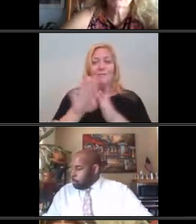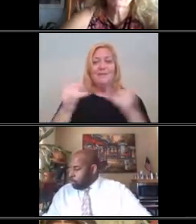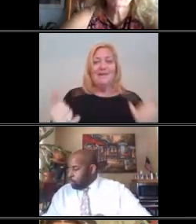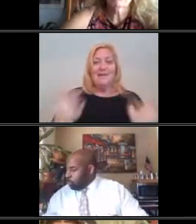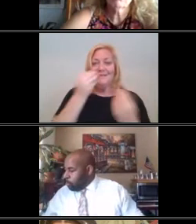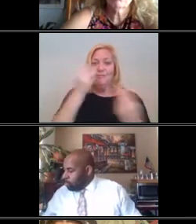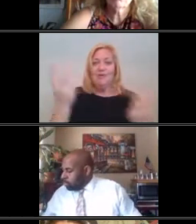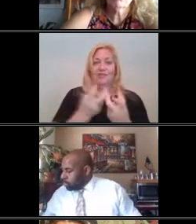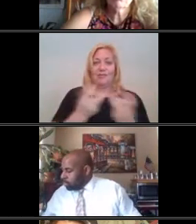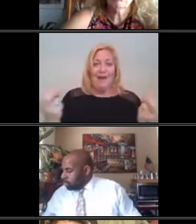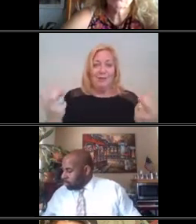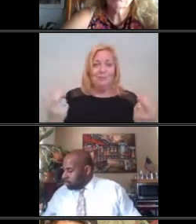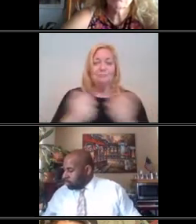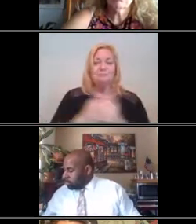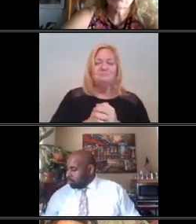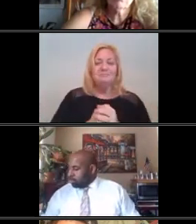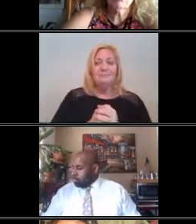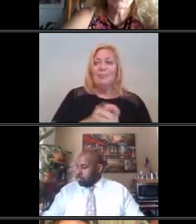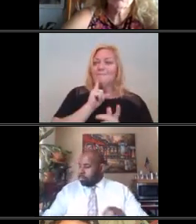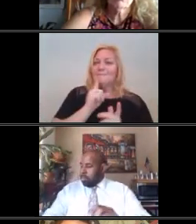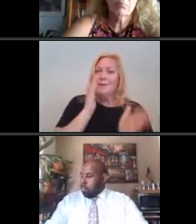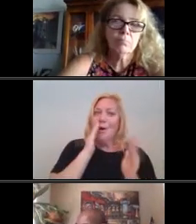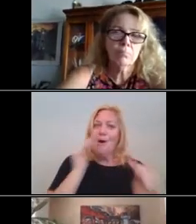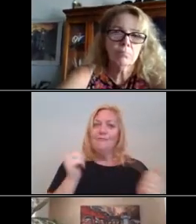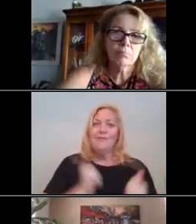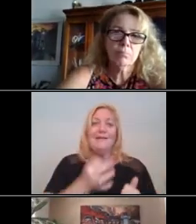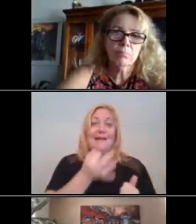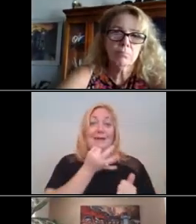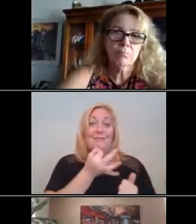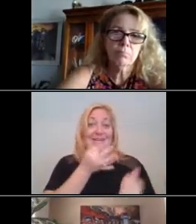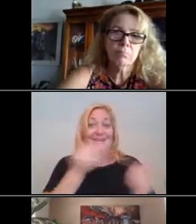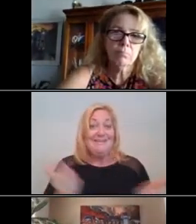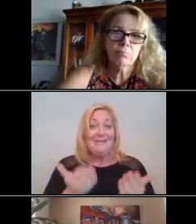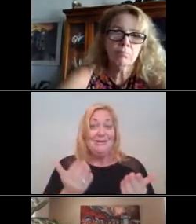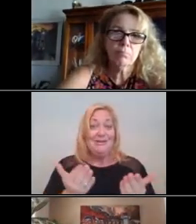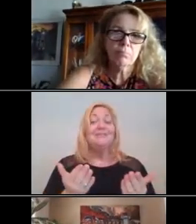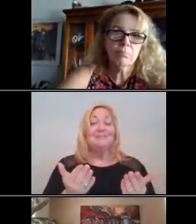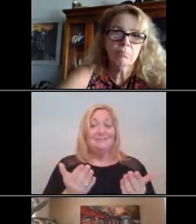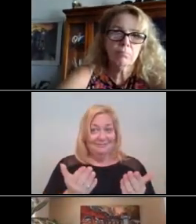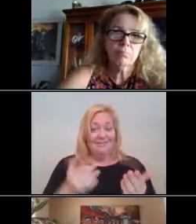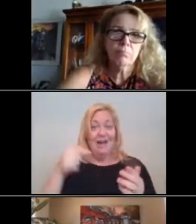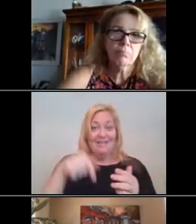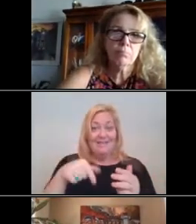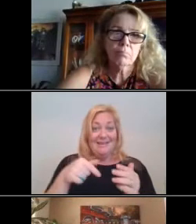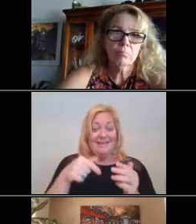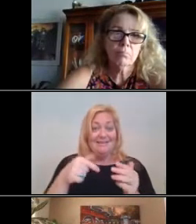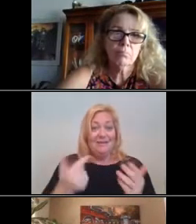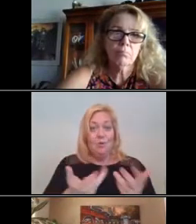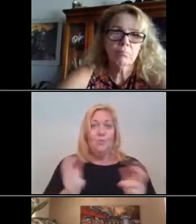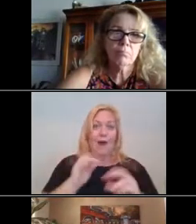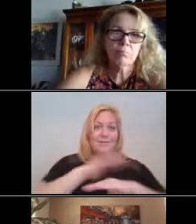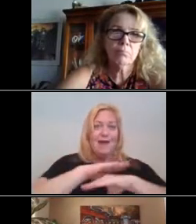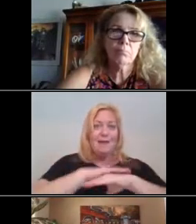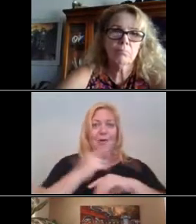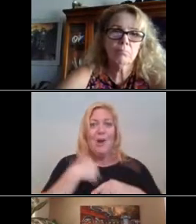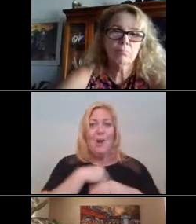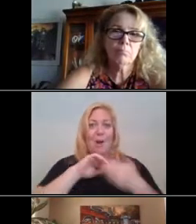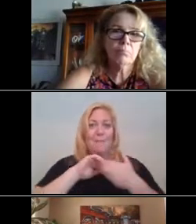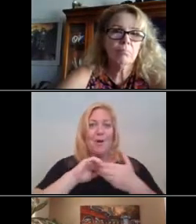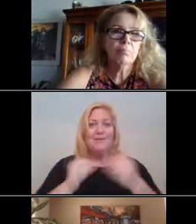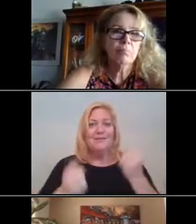informational panel. I'm very hopeful that the expertise present here on this roundtable and that of our partners and